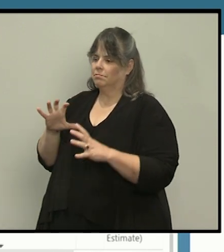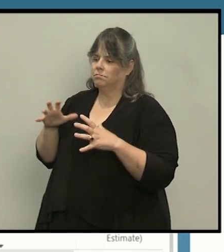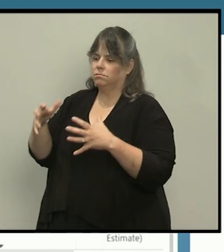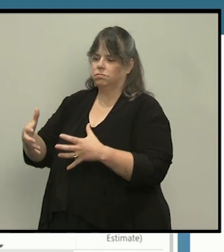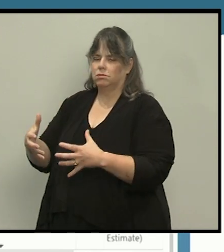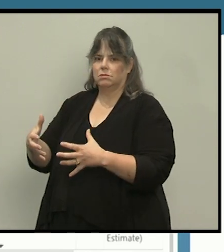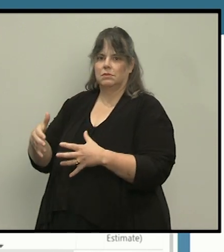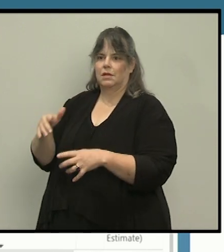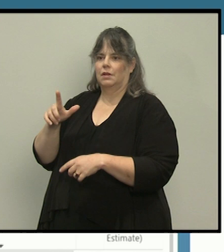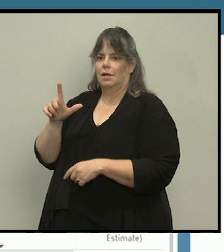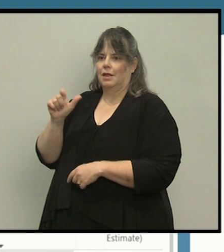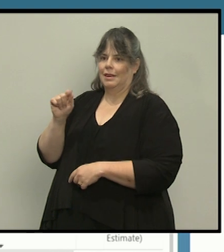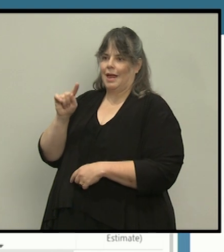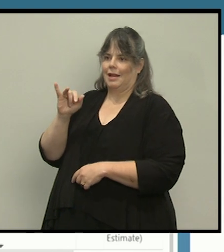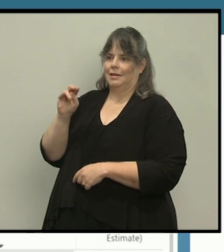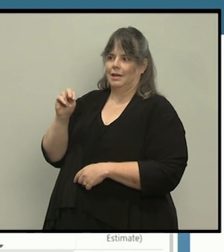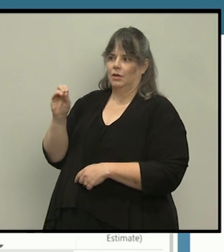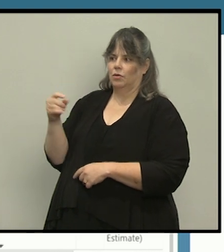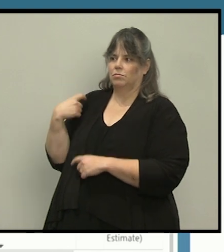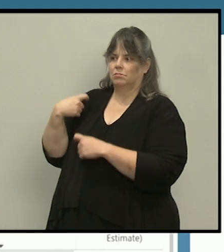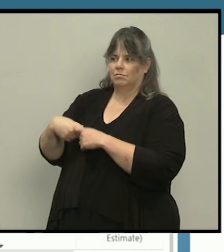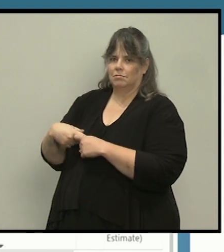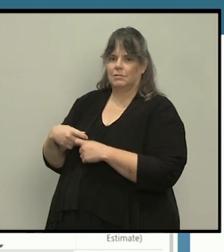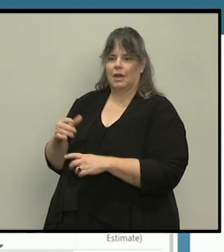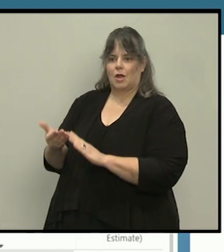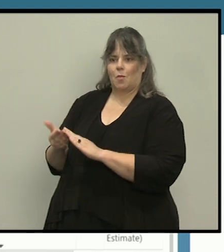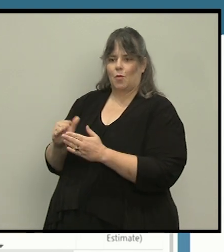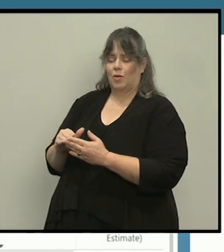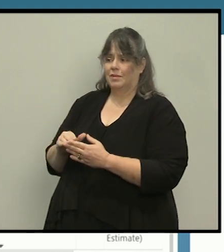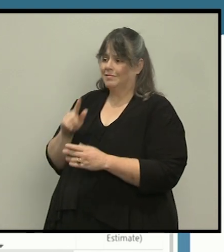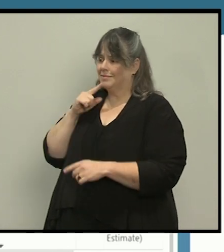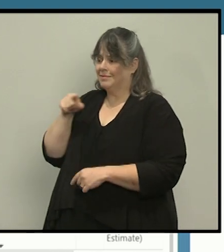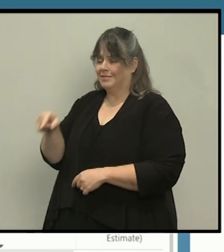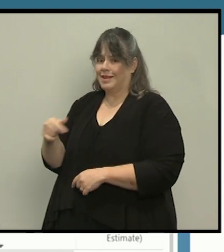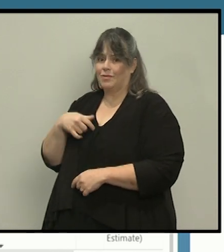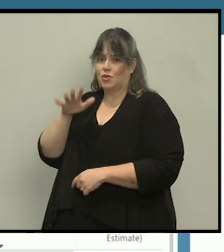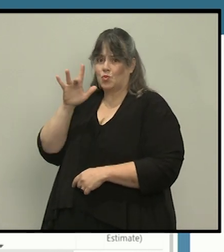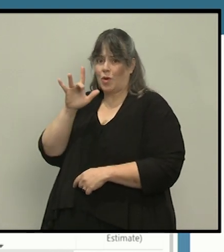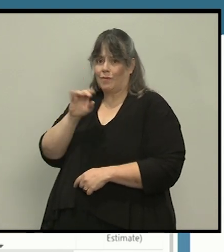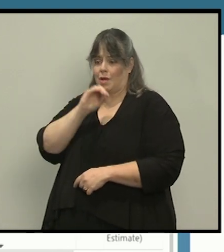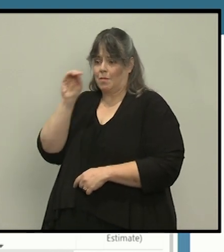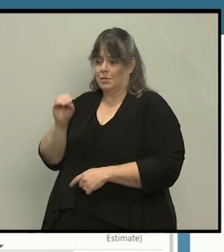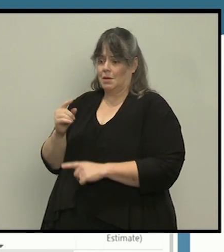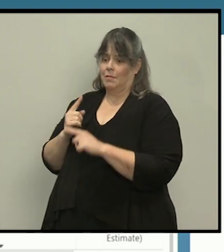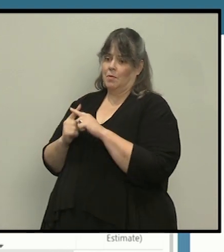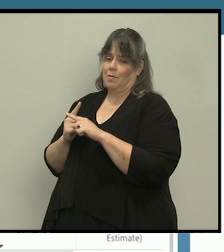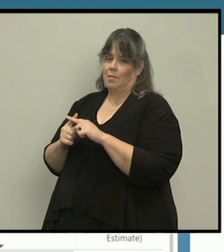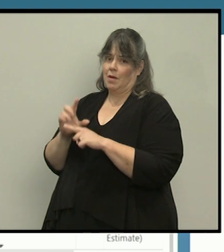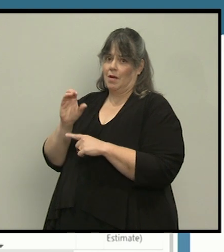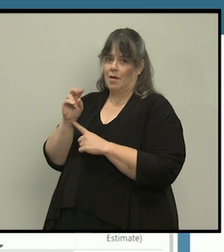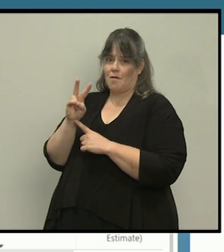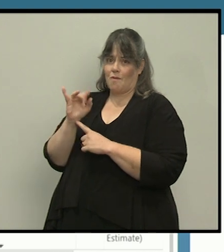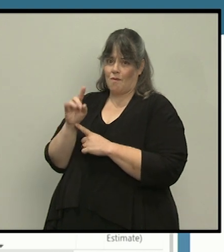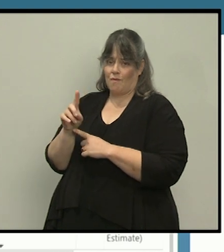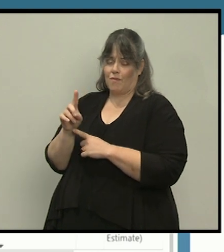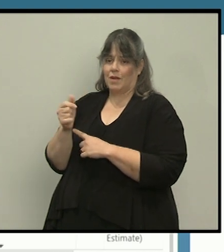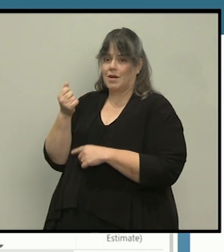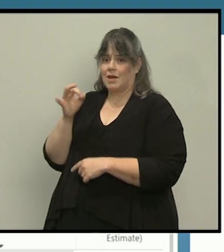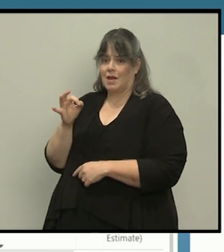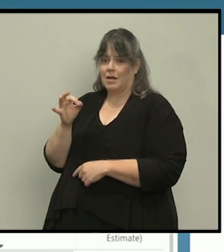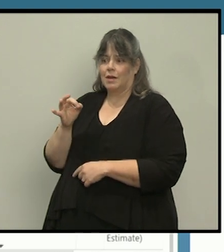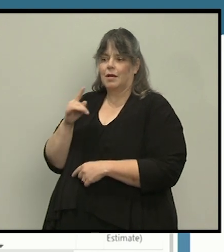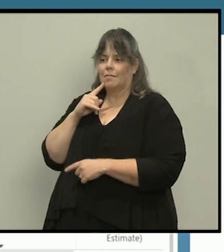community. Citywide, 25% of positive COVID-19 cases are